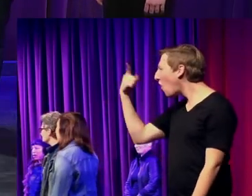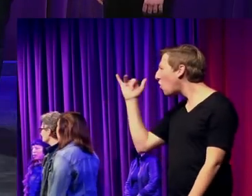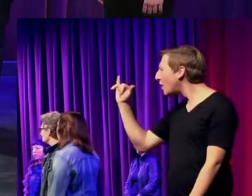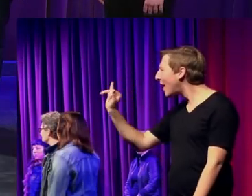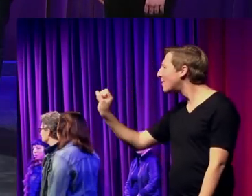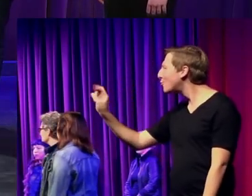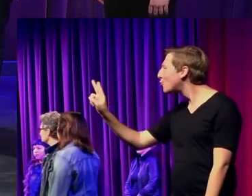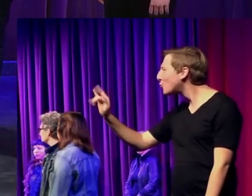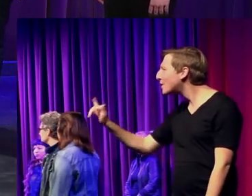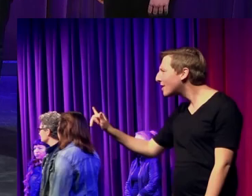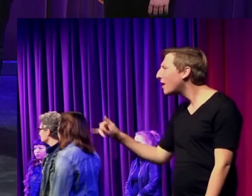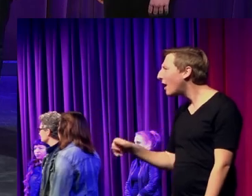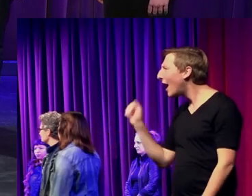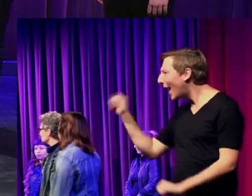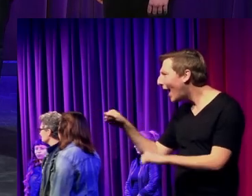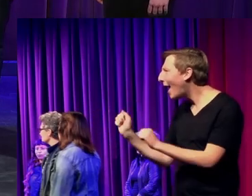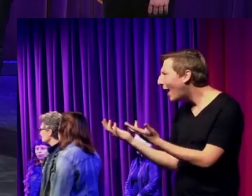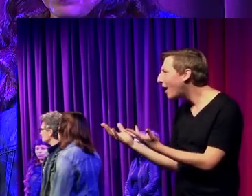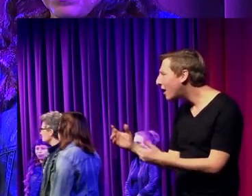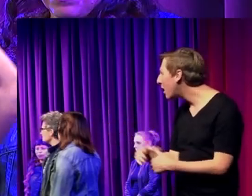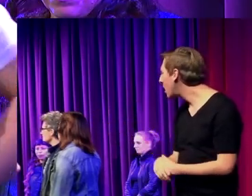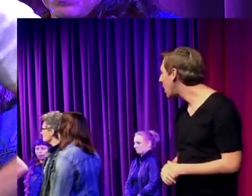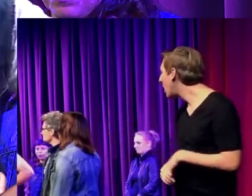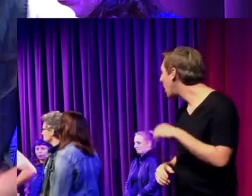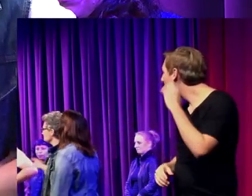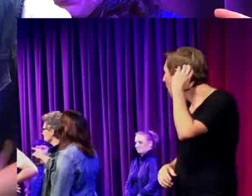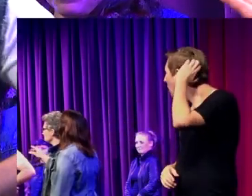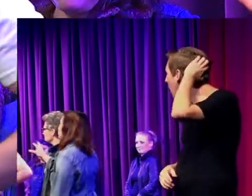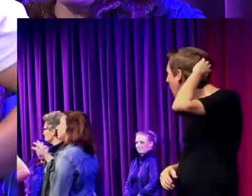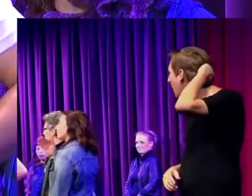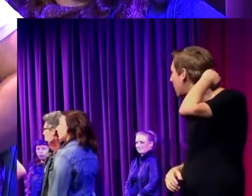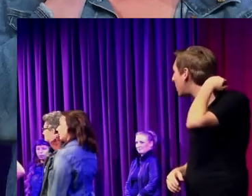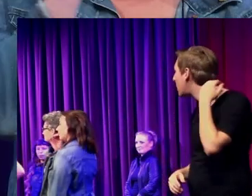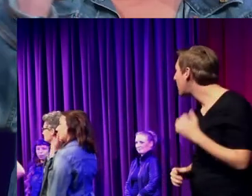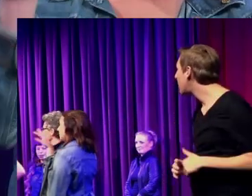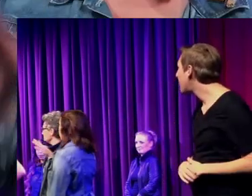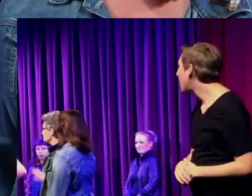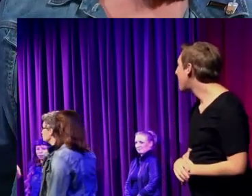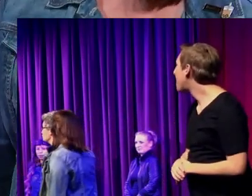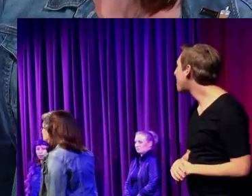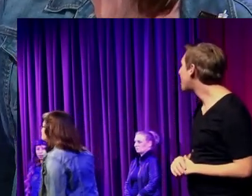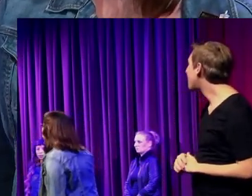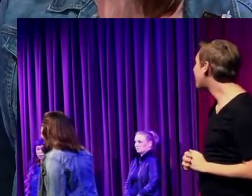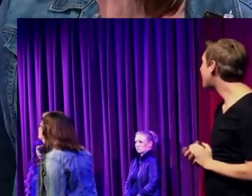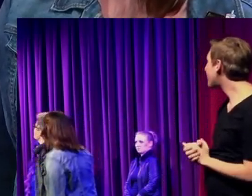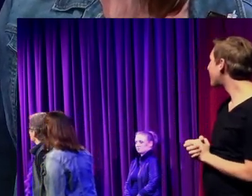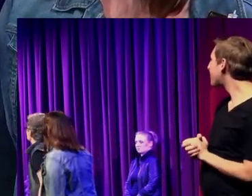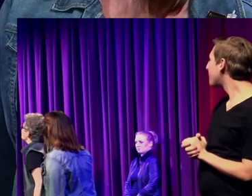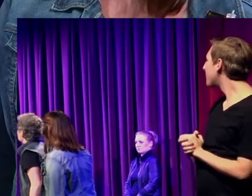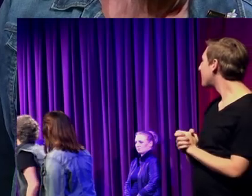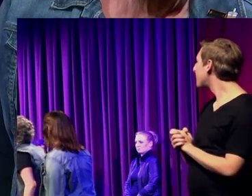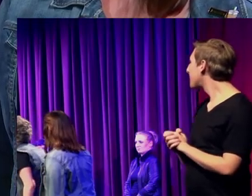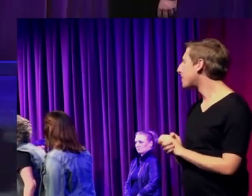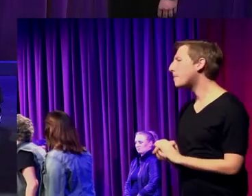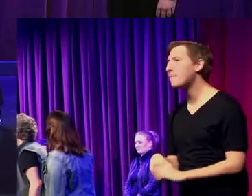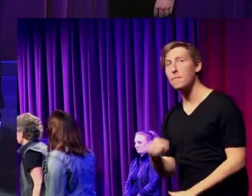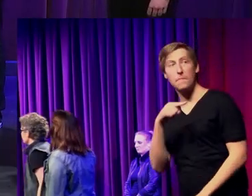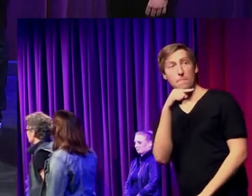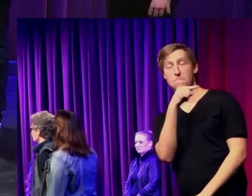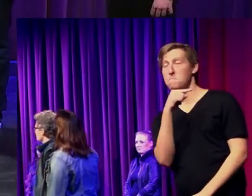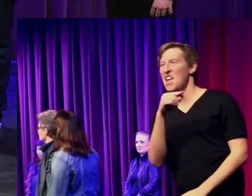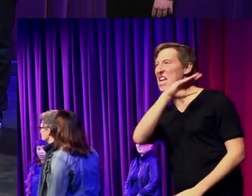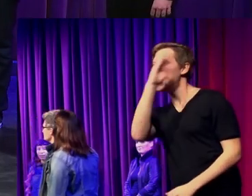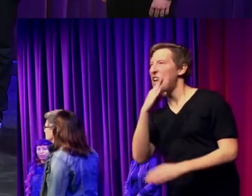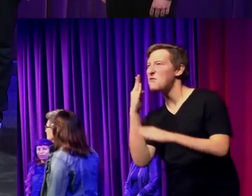I'm willing to let something happen, but she's very confrontational. Hey, you. And? She never stops never stopping.